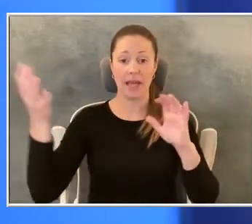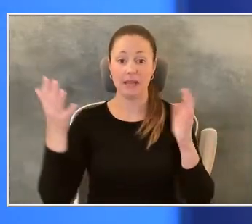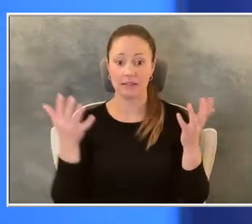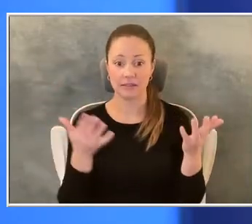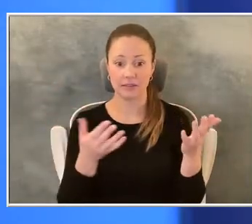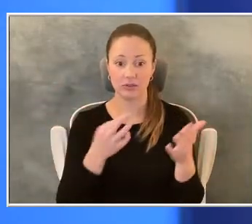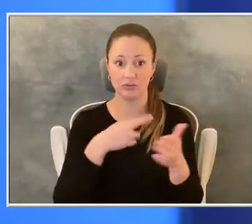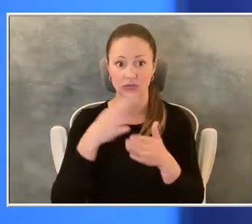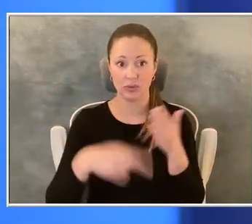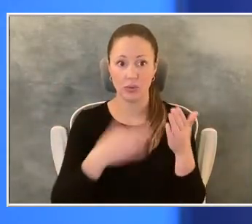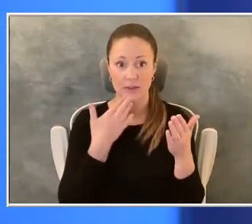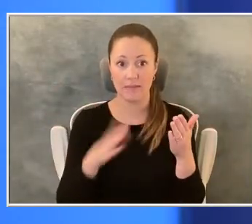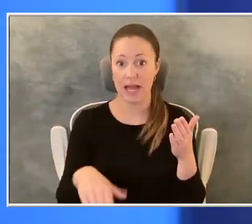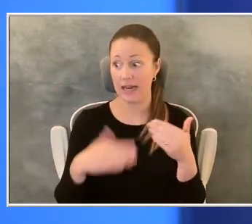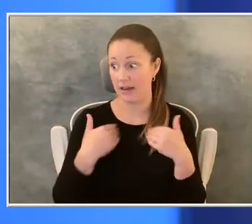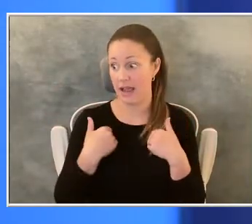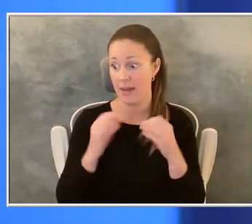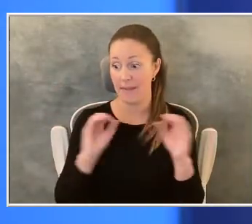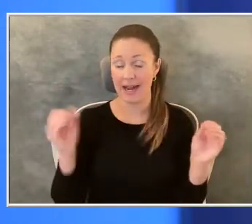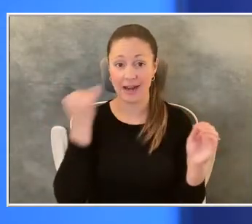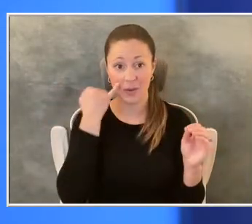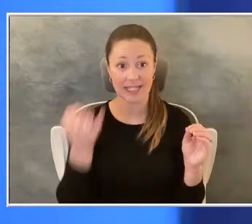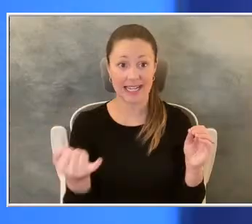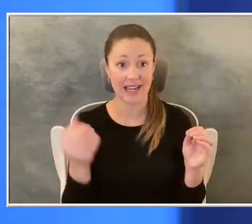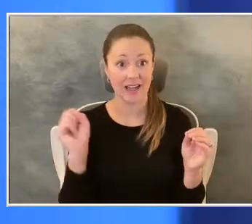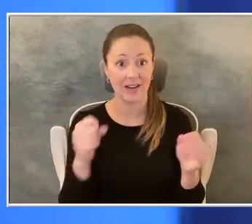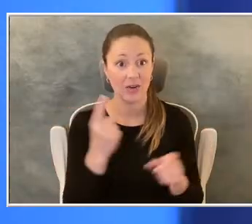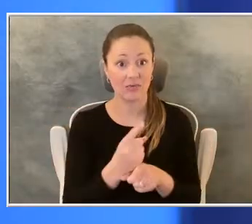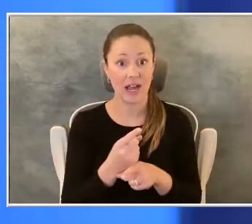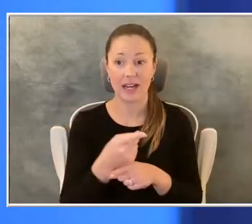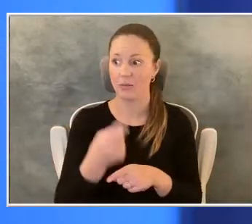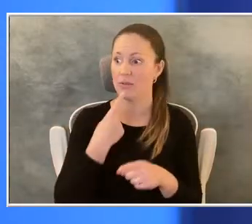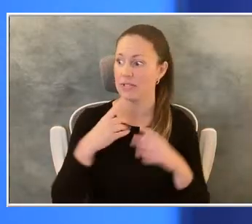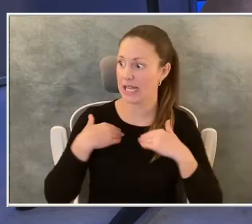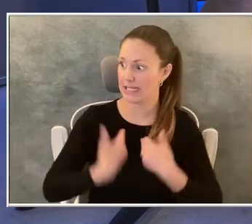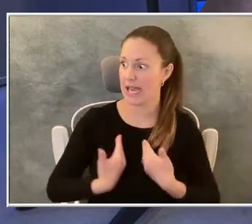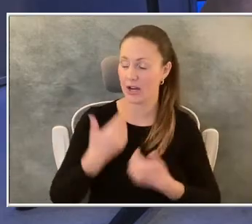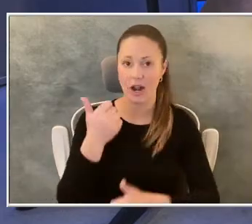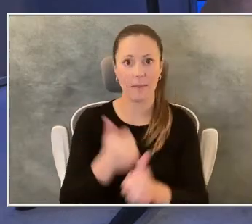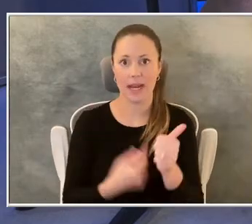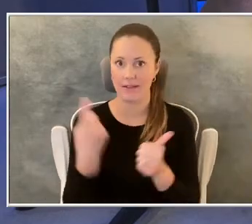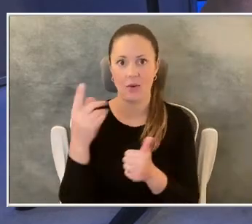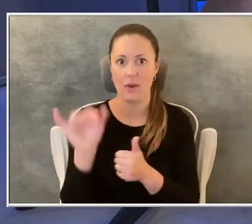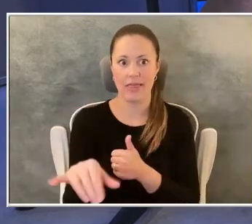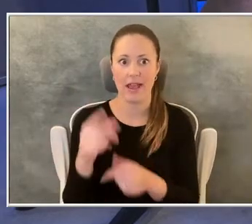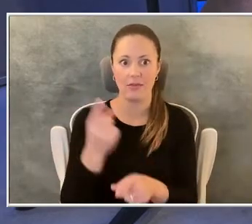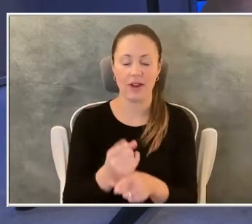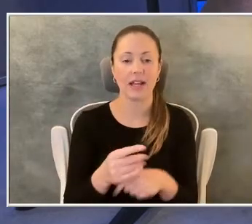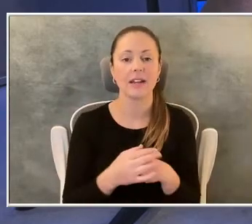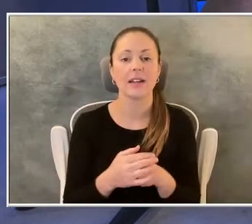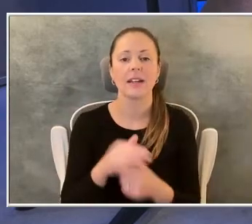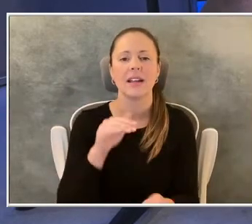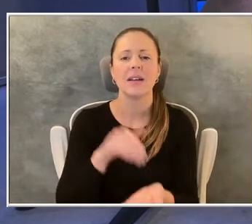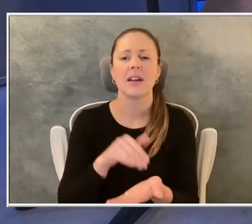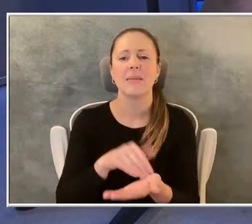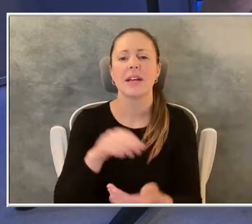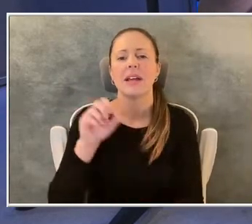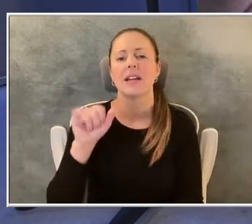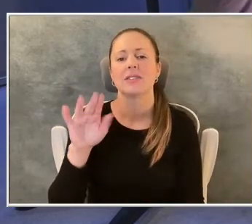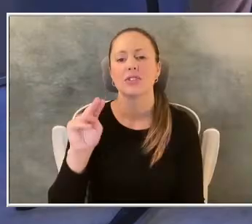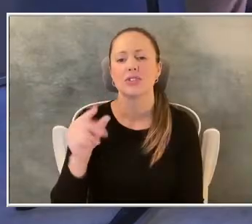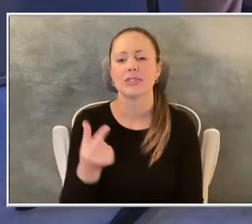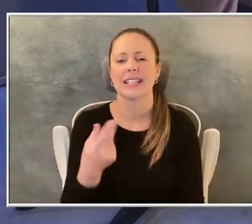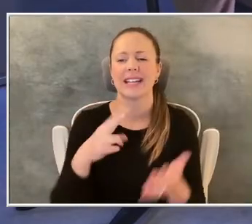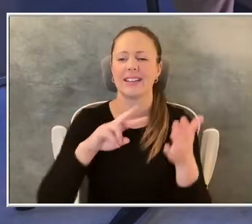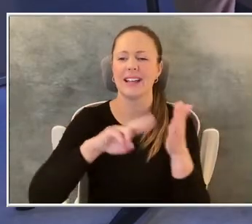no clue. Right. And you said fatigue. It's like, who isn't? Right. Who isn't tired, right? Right. Dr. Singh, just kind of explain what MDS